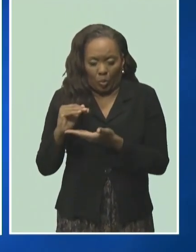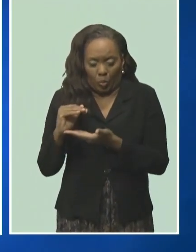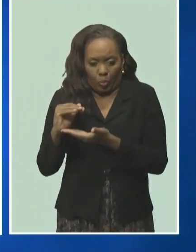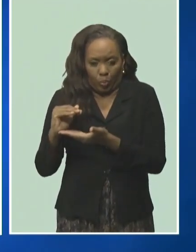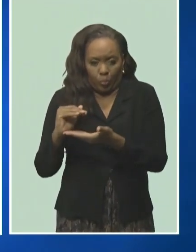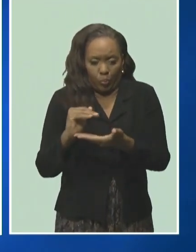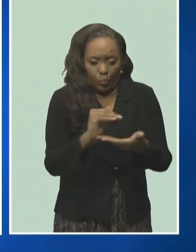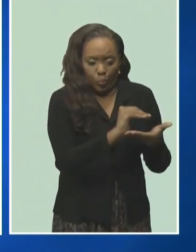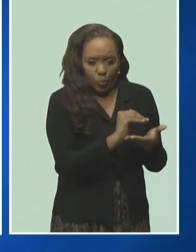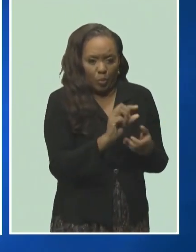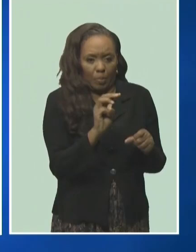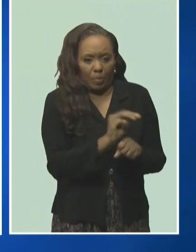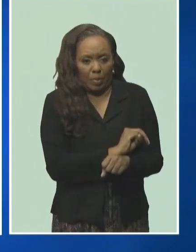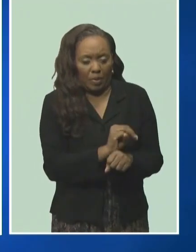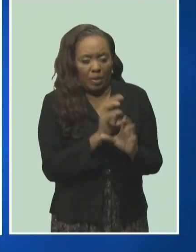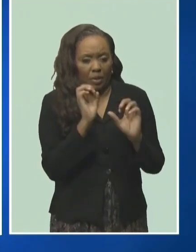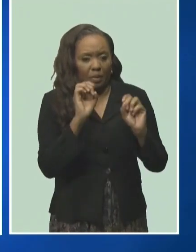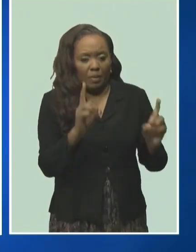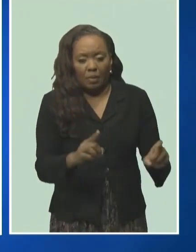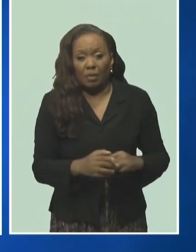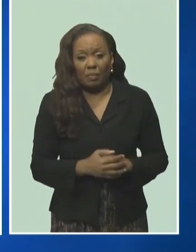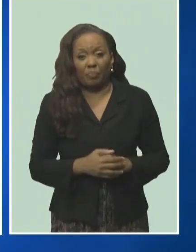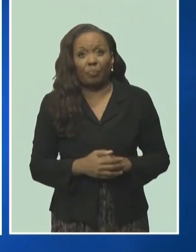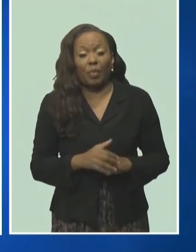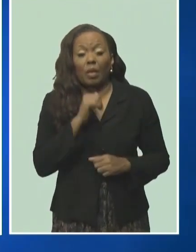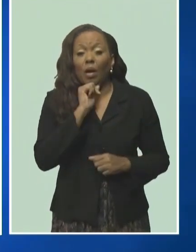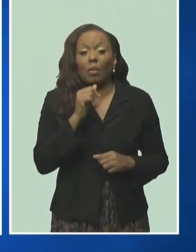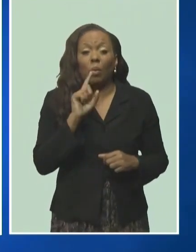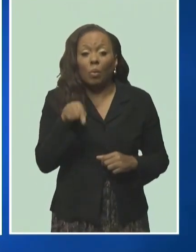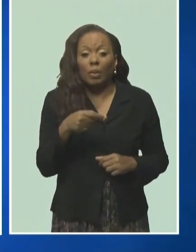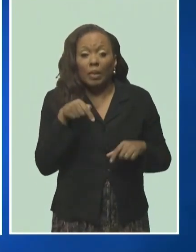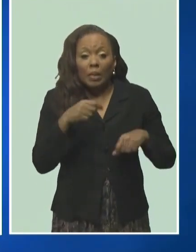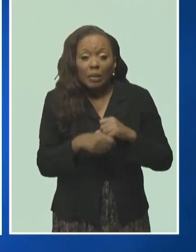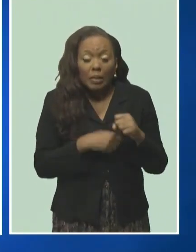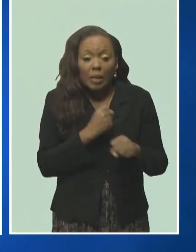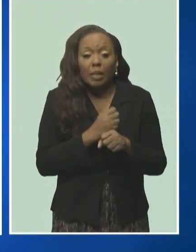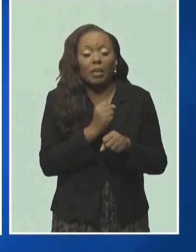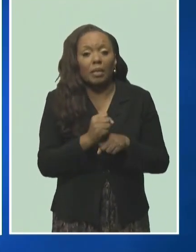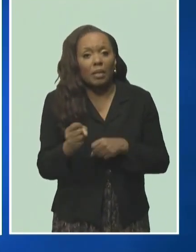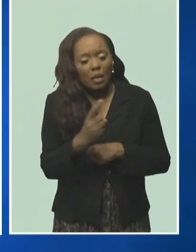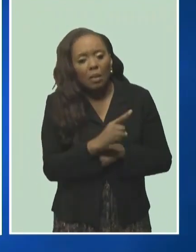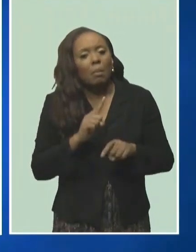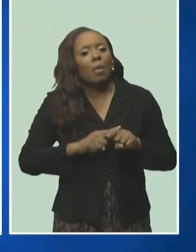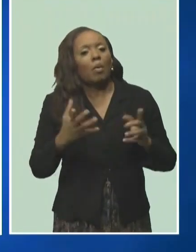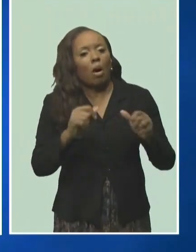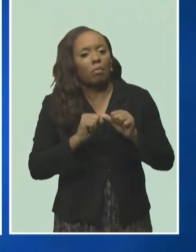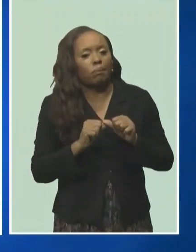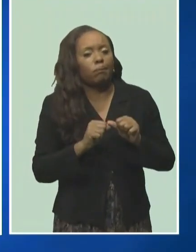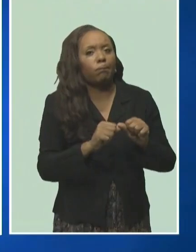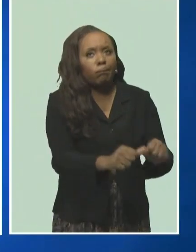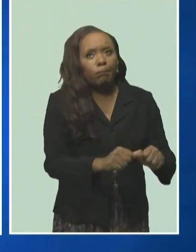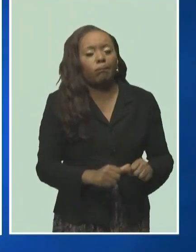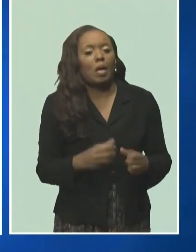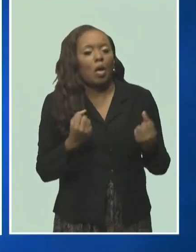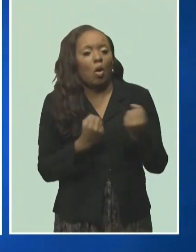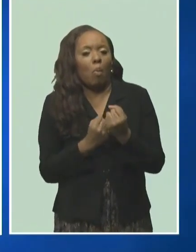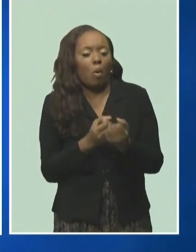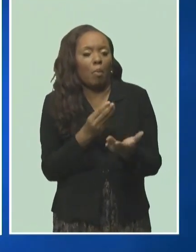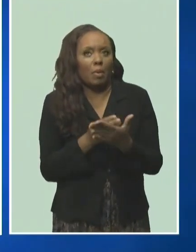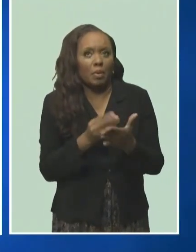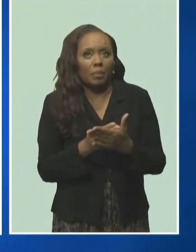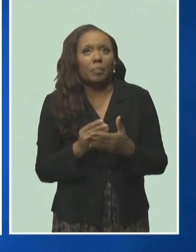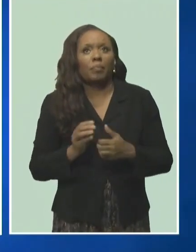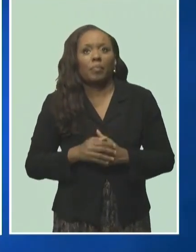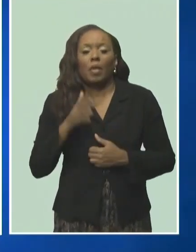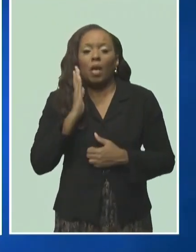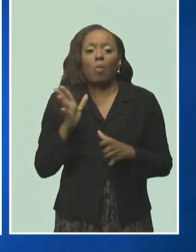funding, because this will be the most consequential project in terms of getting it right. Prime Minister Motley has pledged to meet